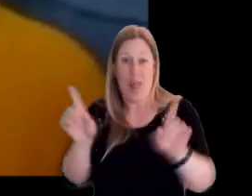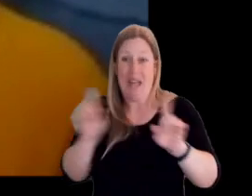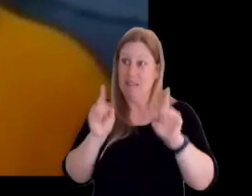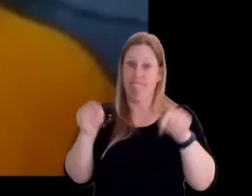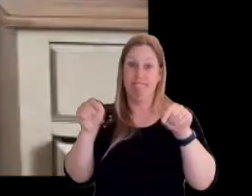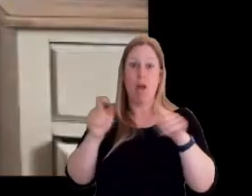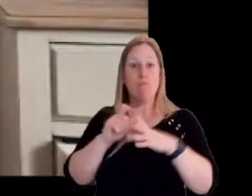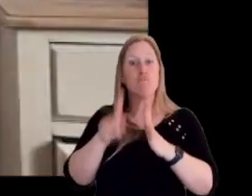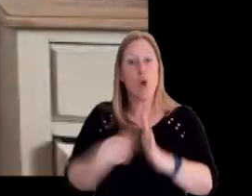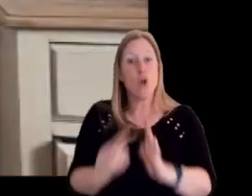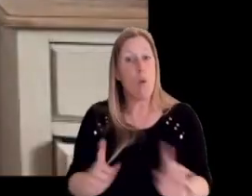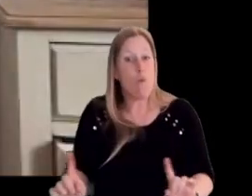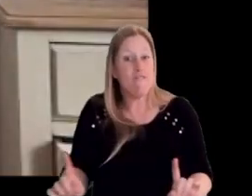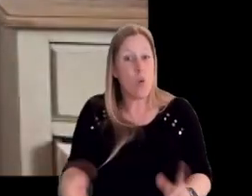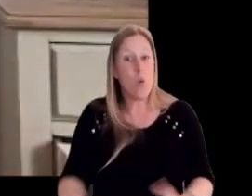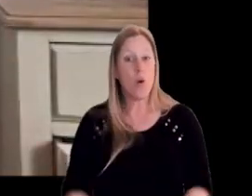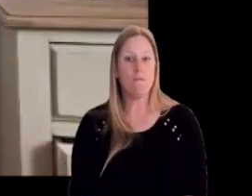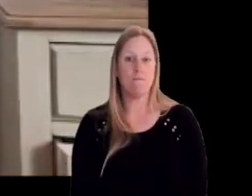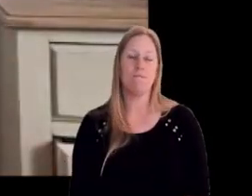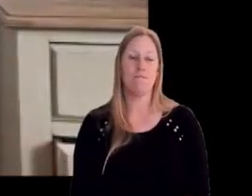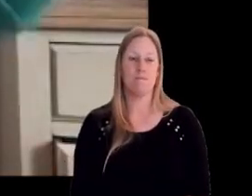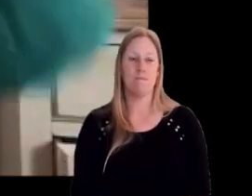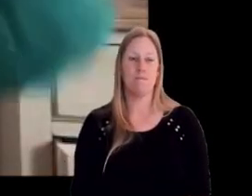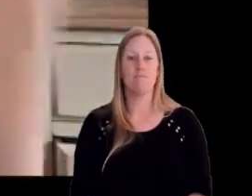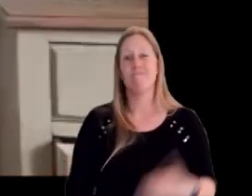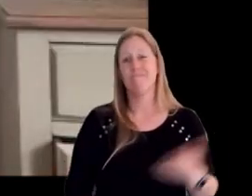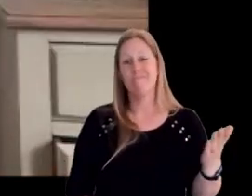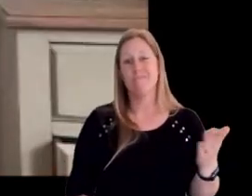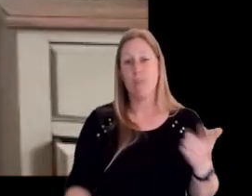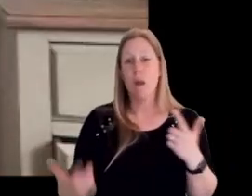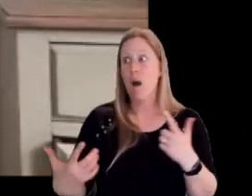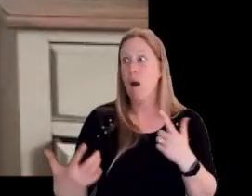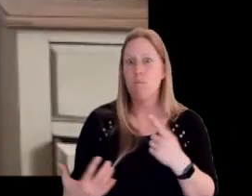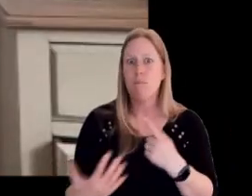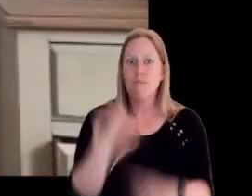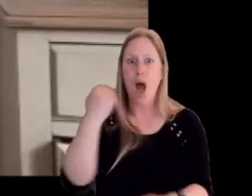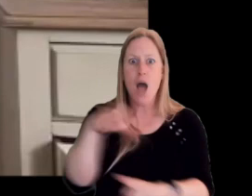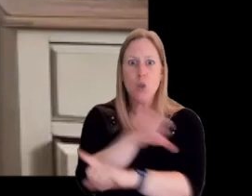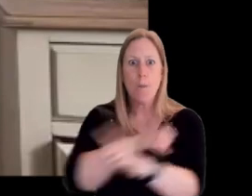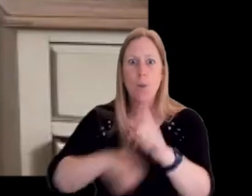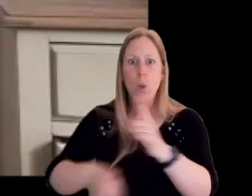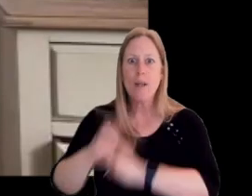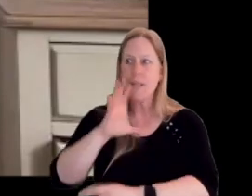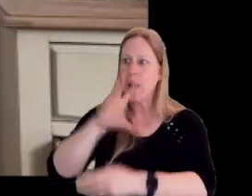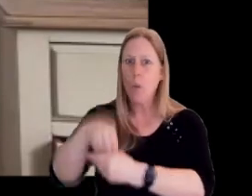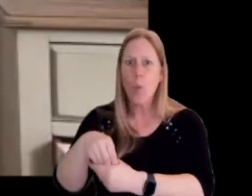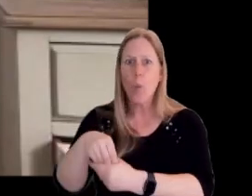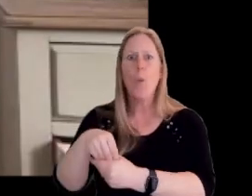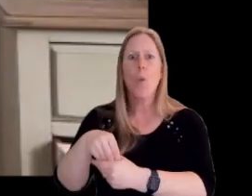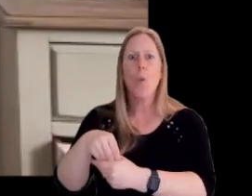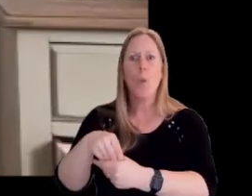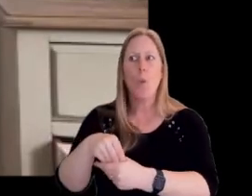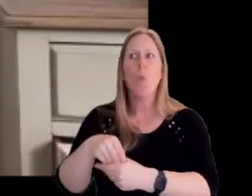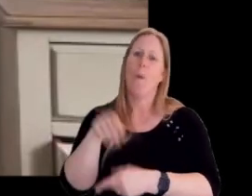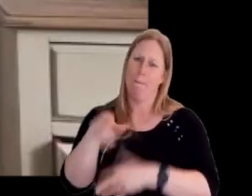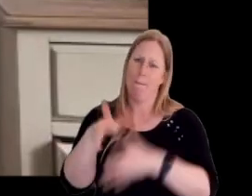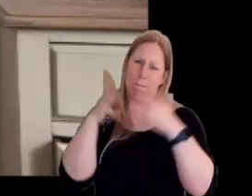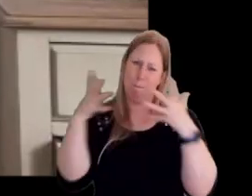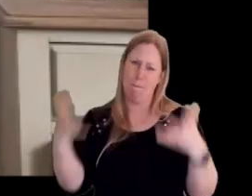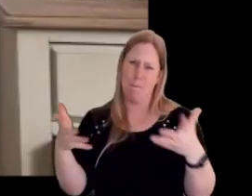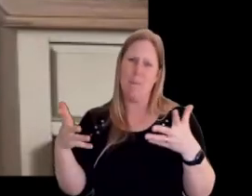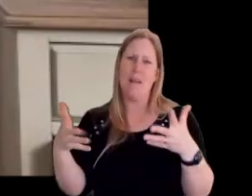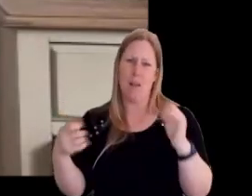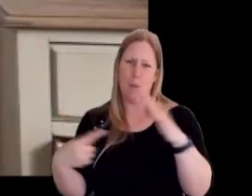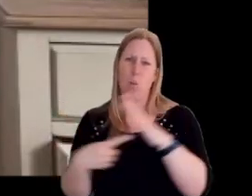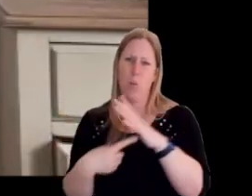all about. Finding communities, like it is like such a huge part of that healing process.